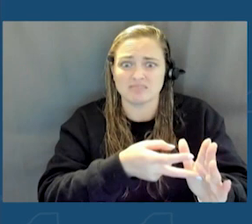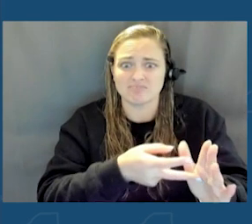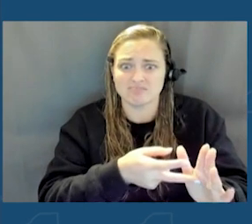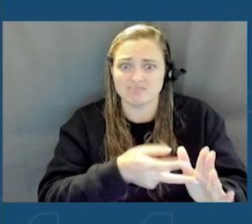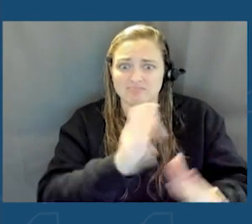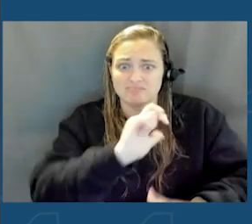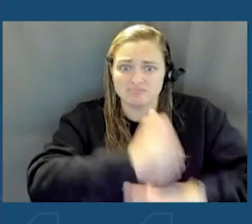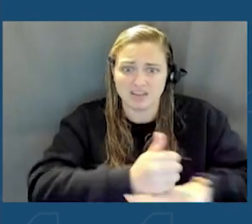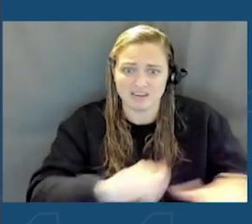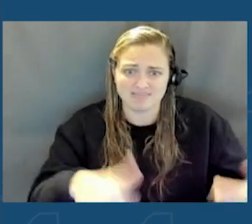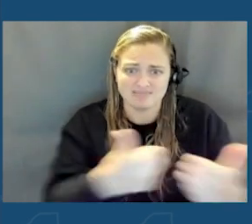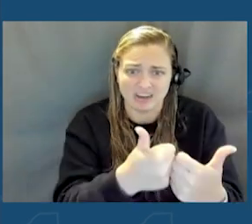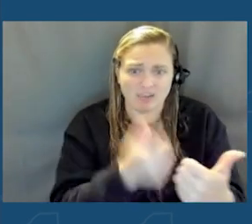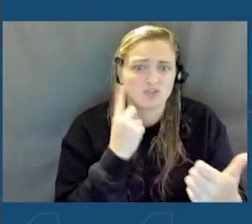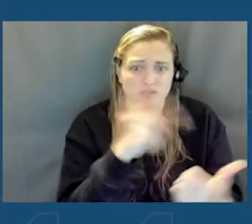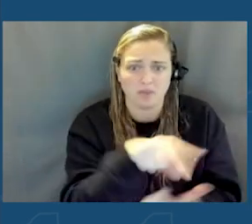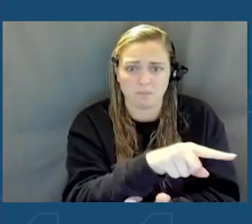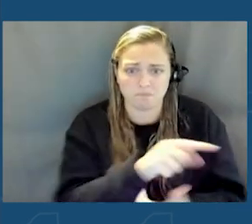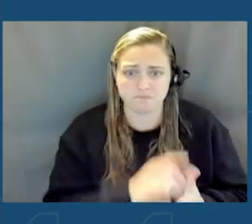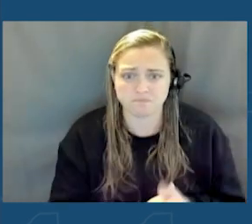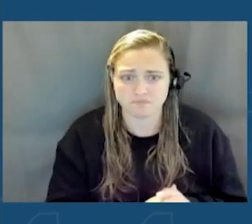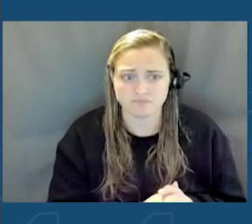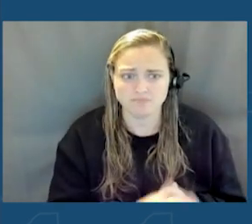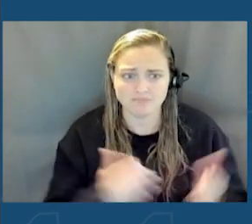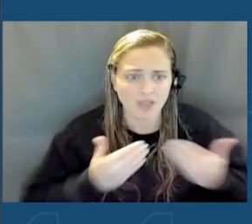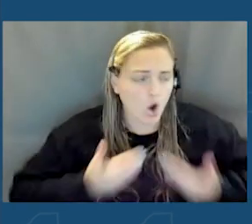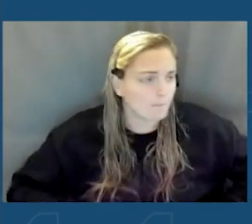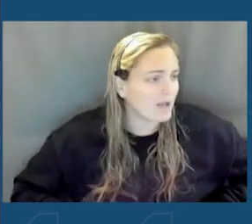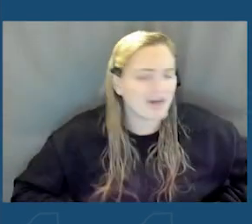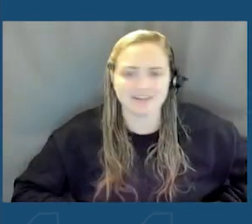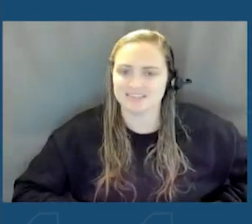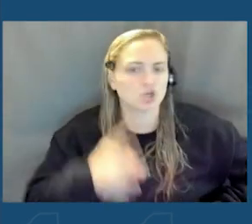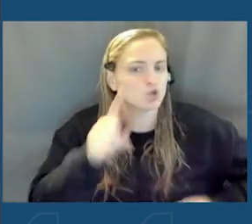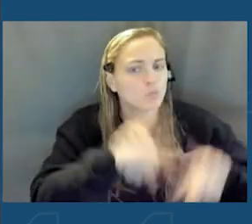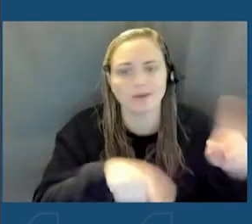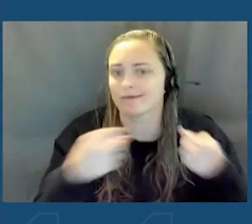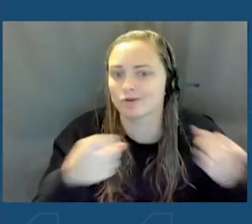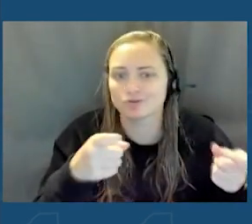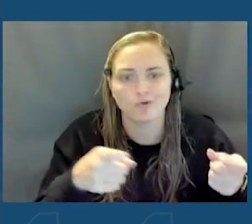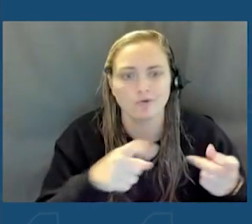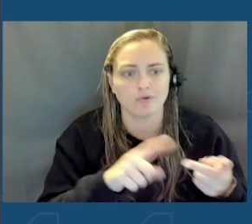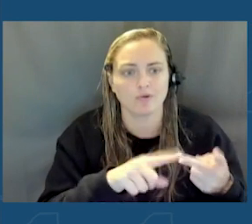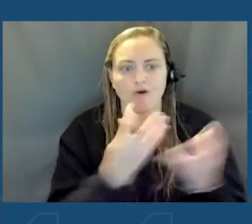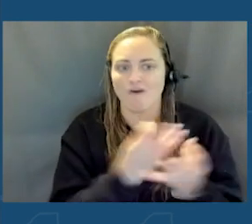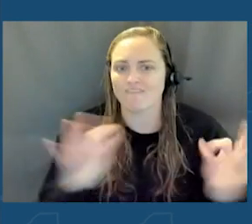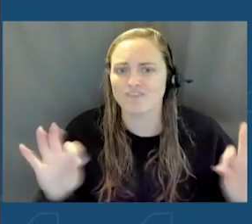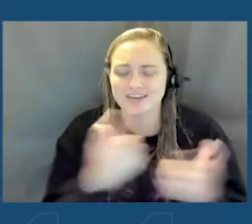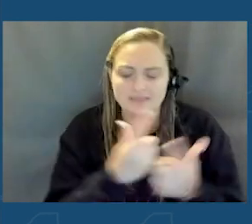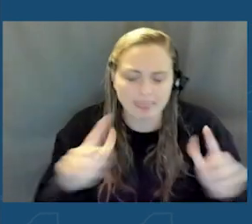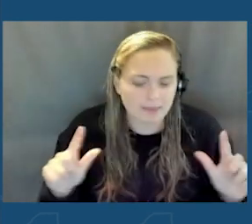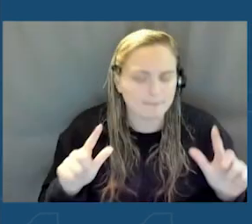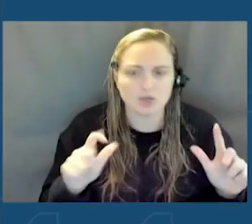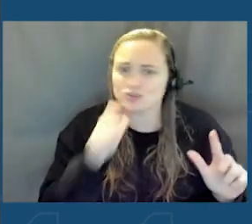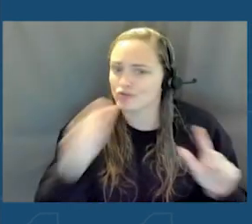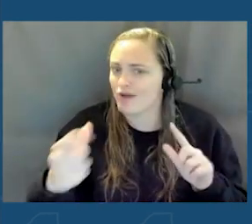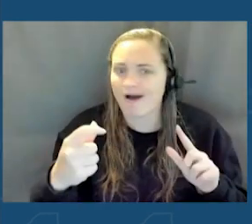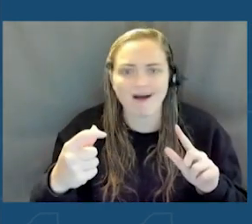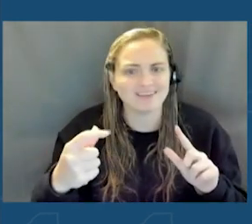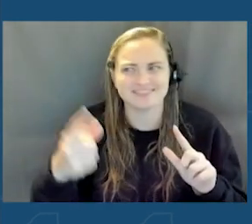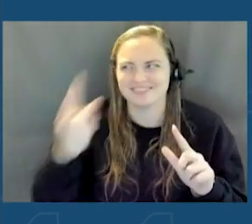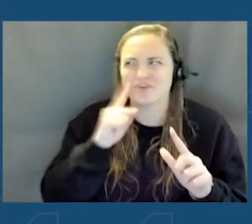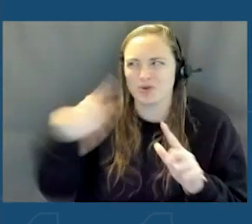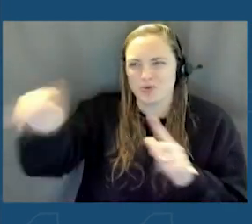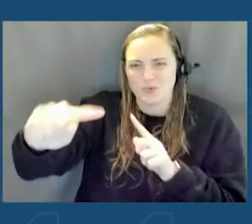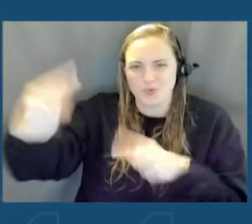of self-determination. Our bodies are not a monopoly. Our freedoms and liberties are debate, and we should all be